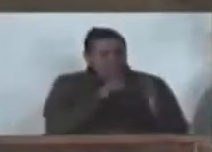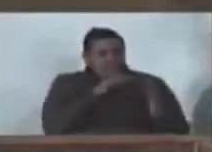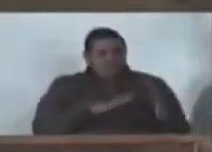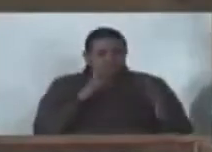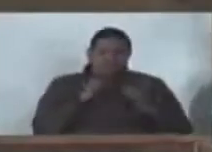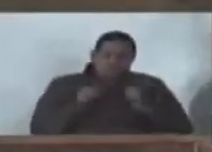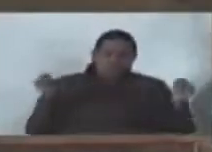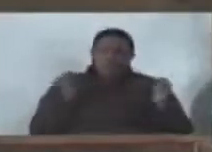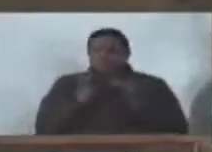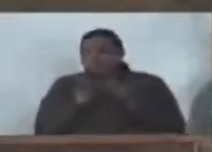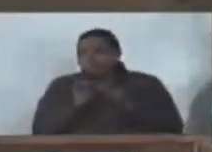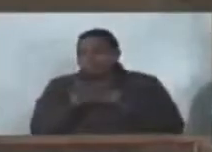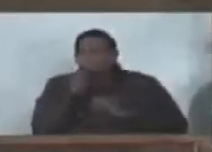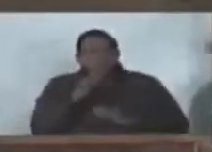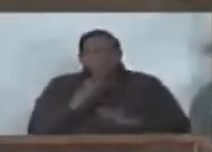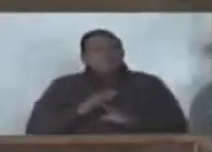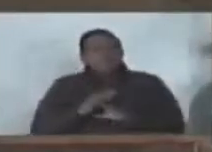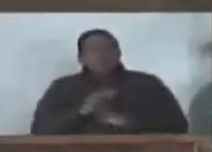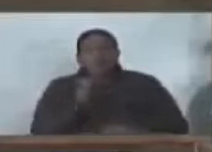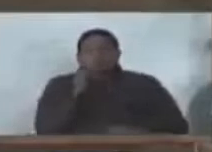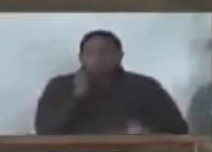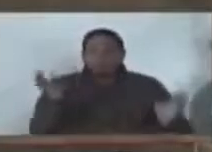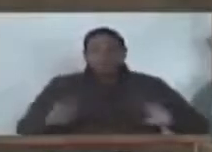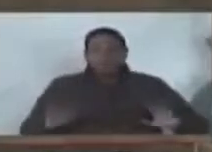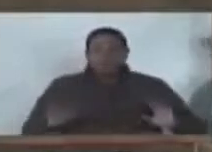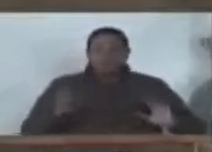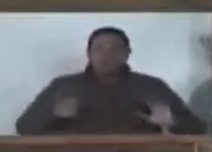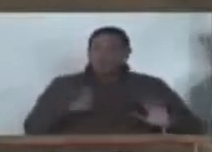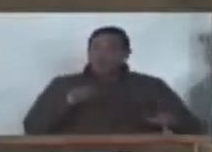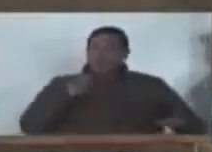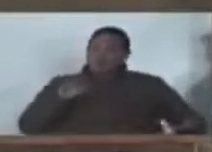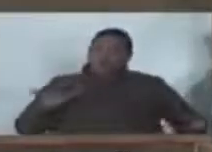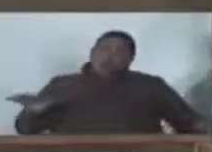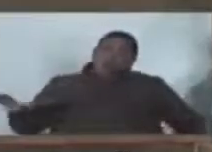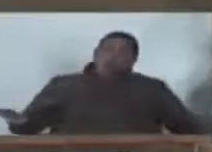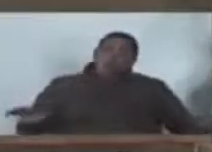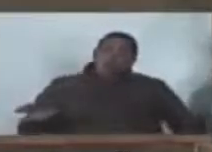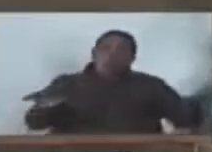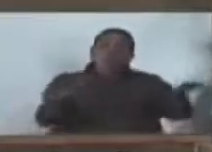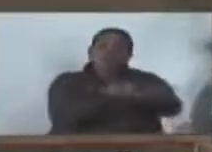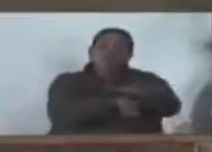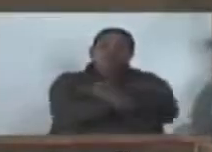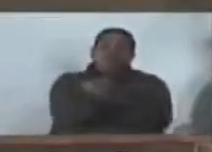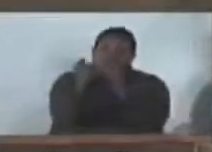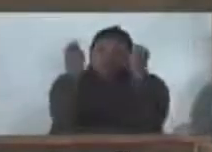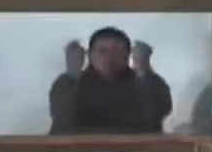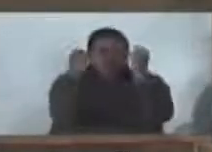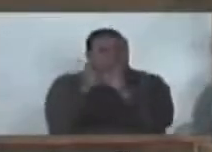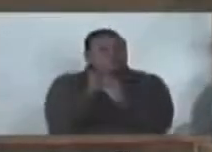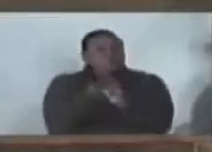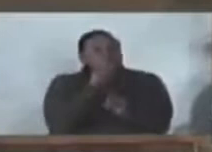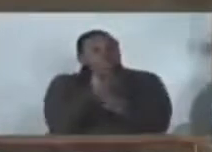and our children. Mr. Speaker, we have been doing the work. We are committed to ensuring that